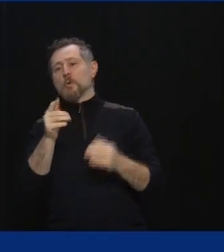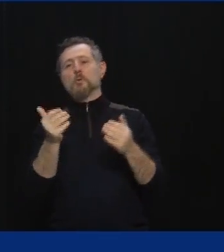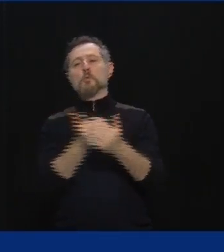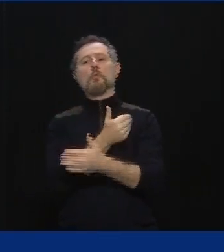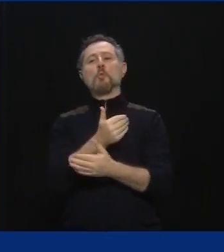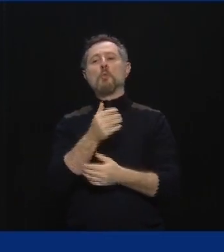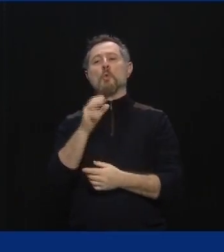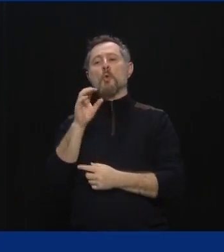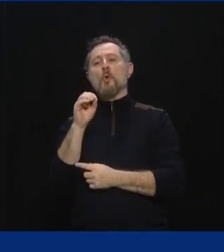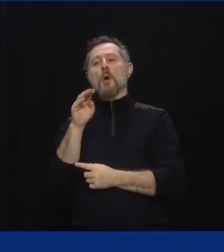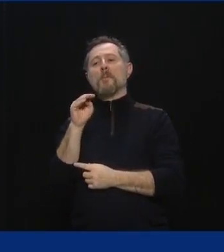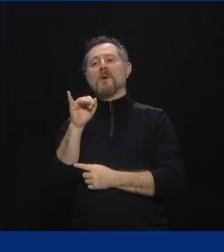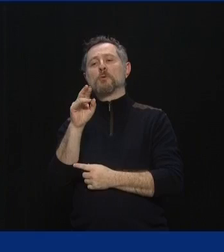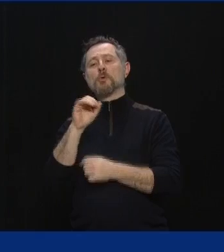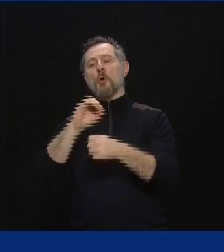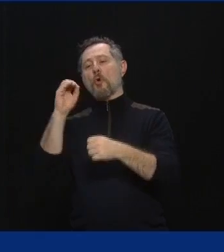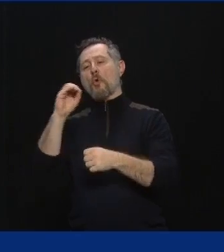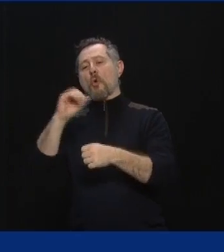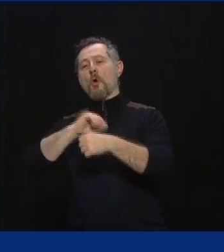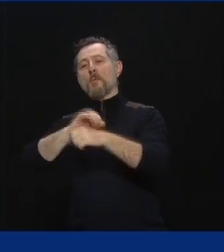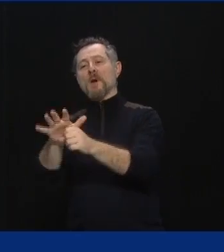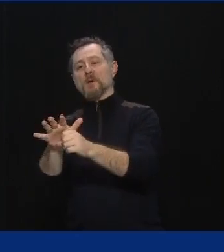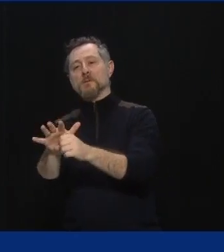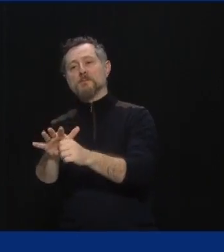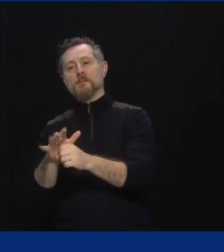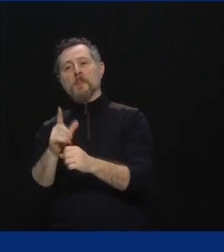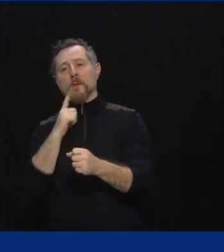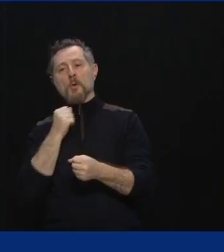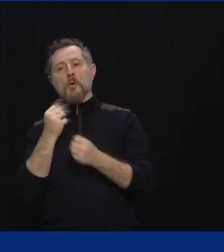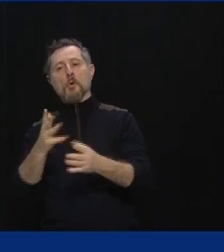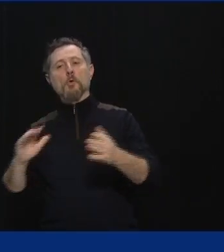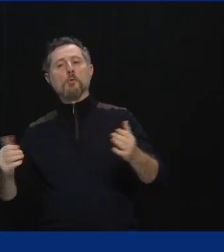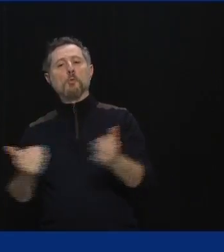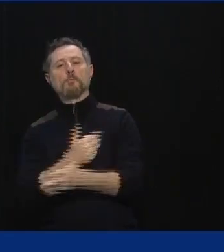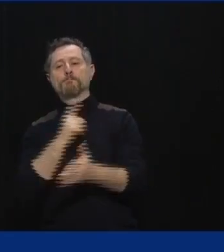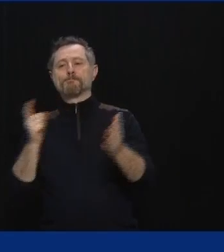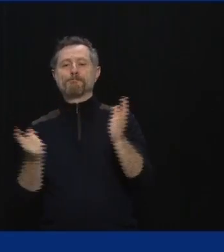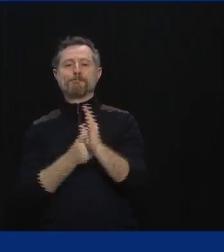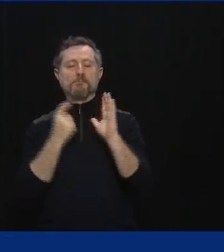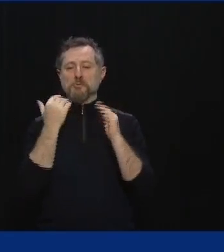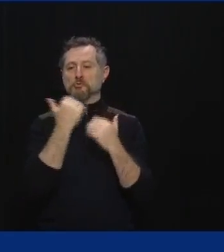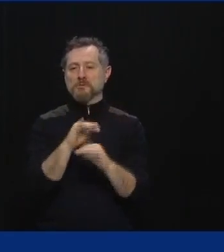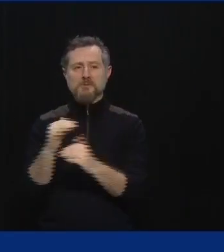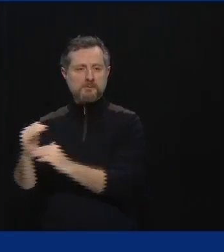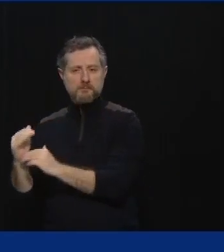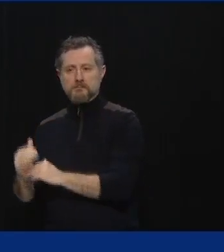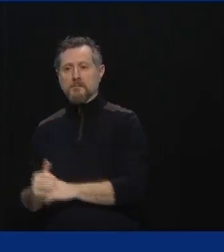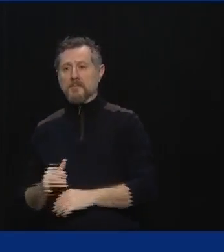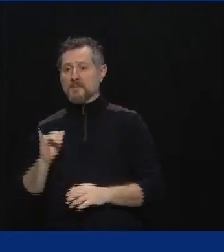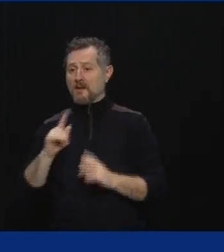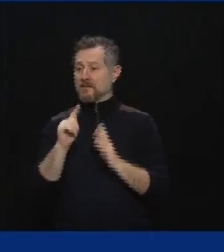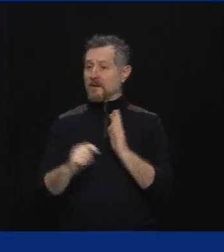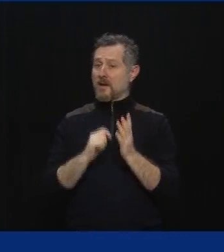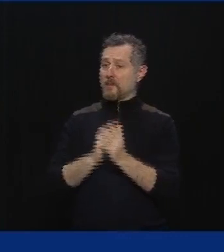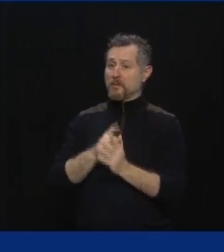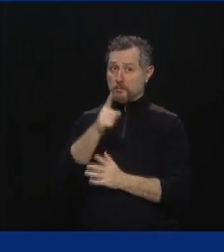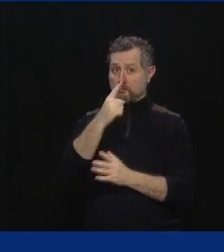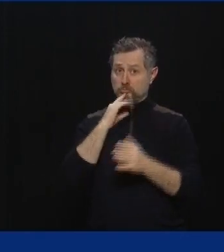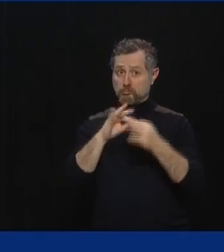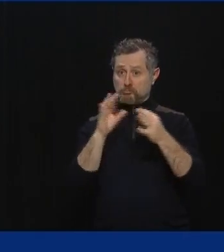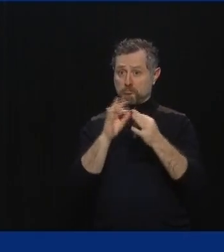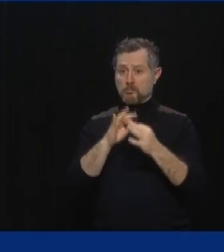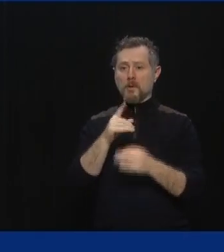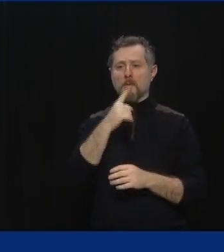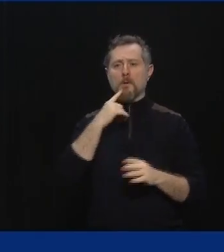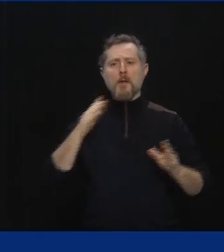been a major trigger for new restrictions or mandates, because at the time when you were speaking, you had not detected